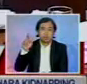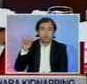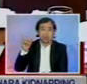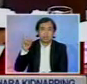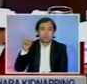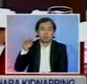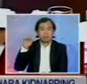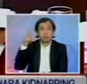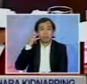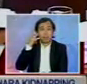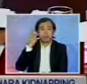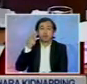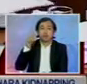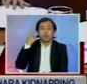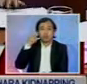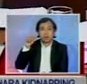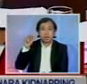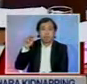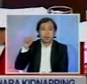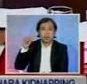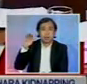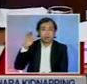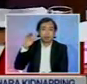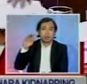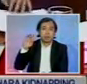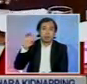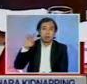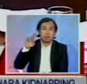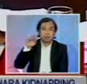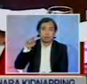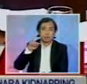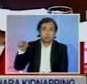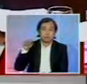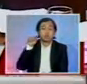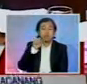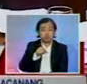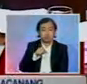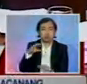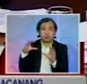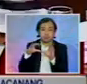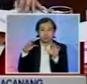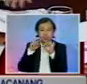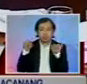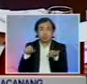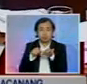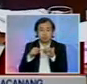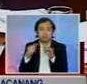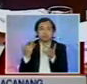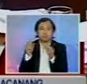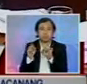Ana Katrina Valdez Cruz. This deed of absolute sale was registered